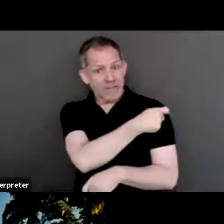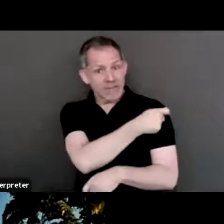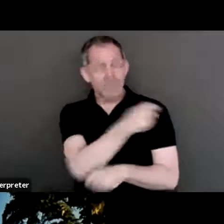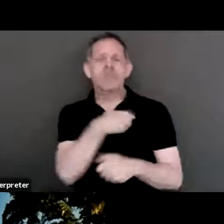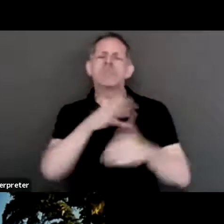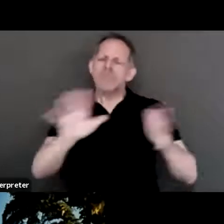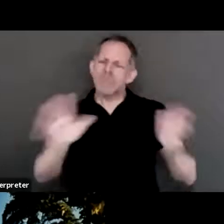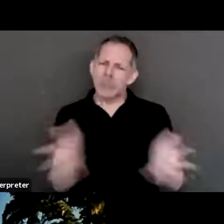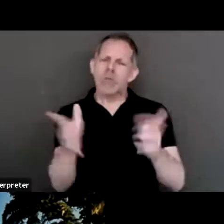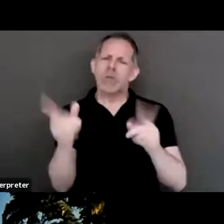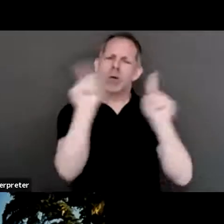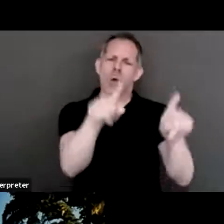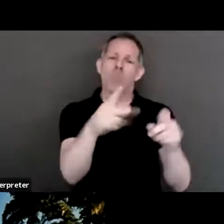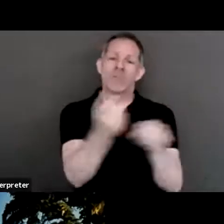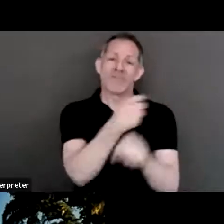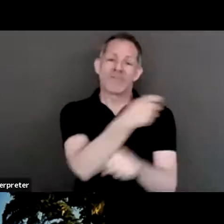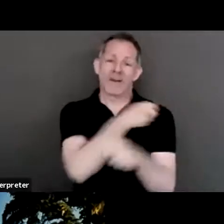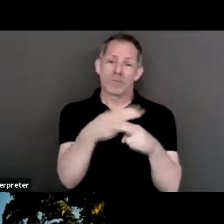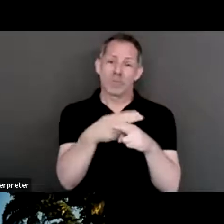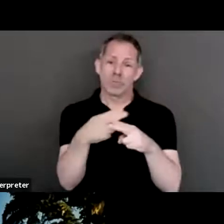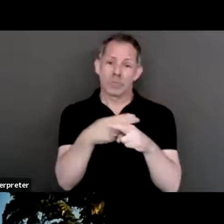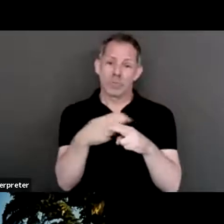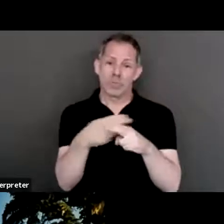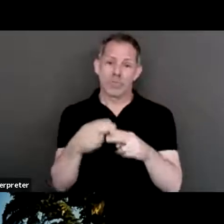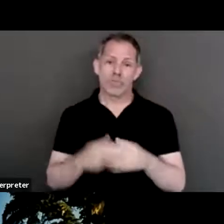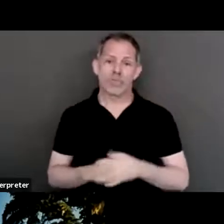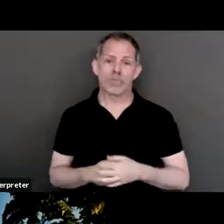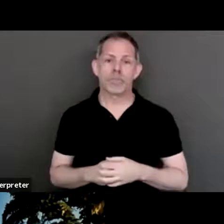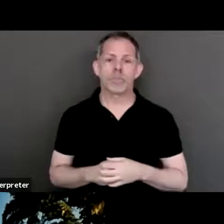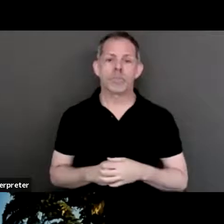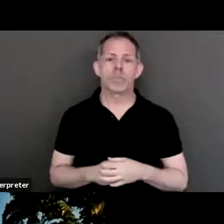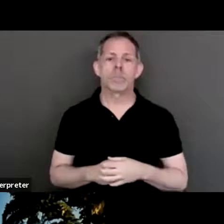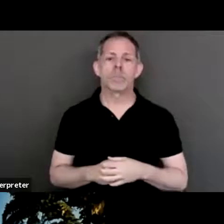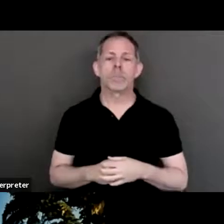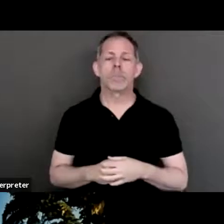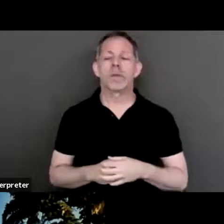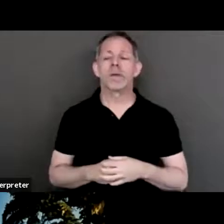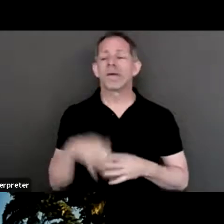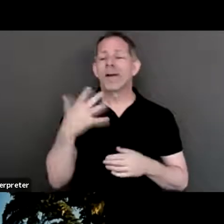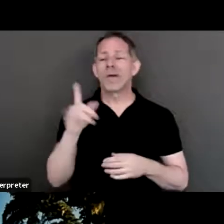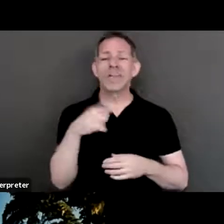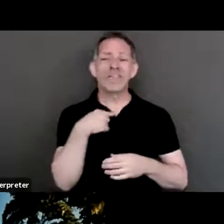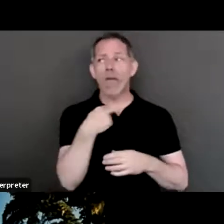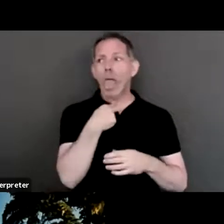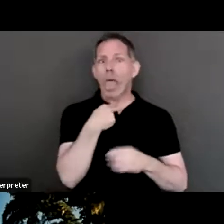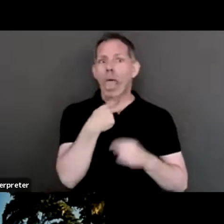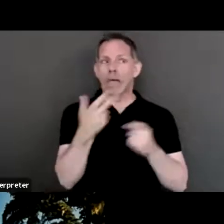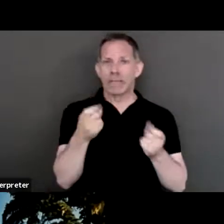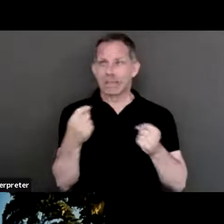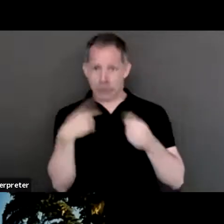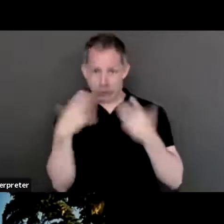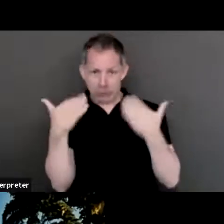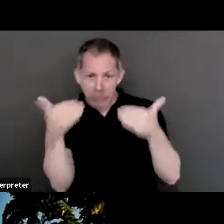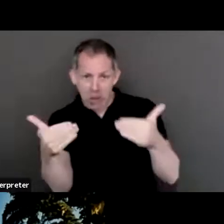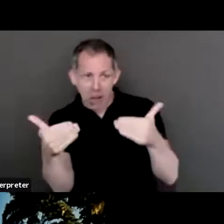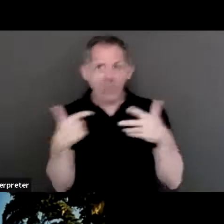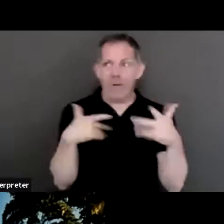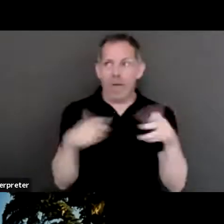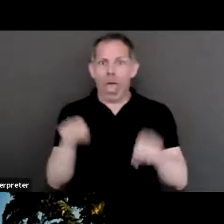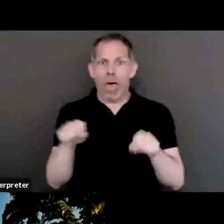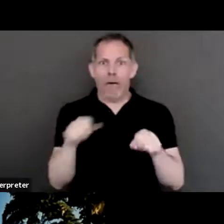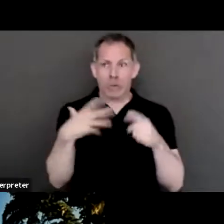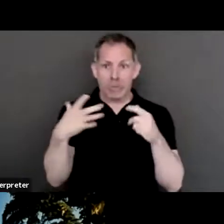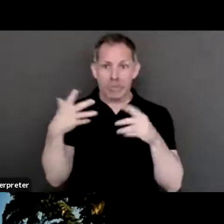playing Russian roulette with your health and those around you, so please. And also, the larger the pool of unvaccinated people, the more